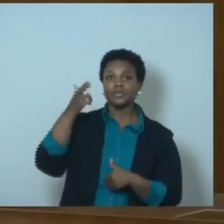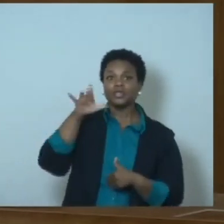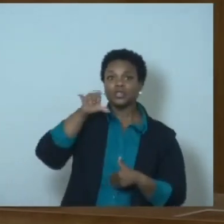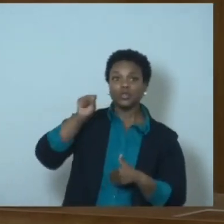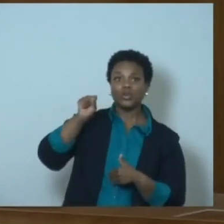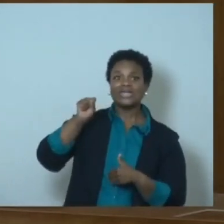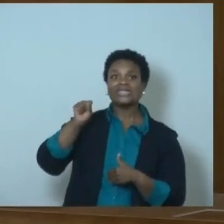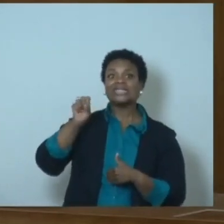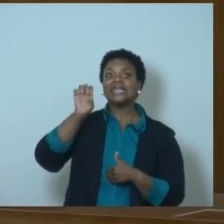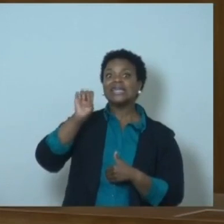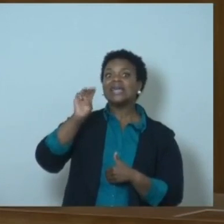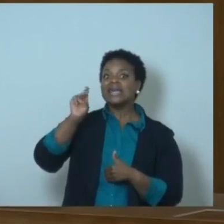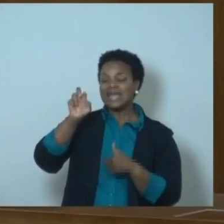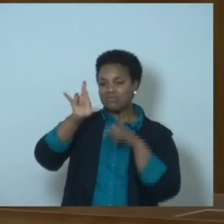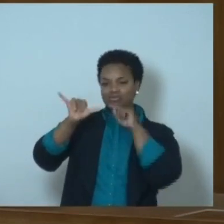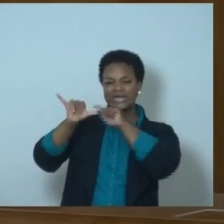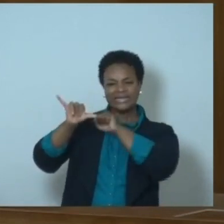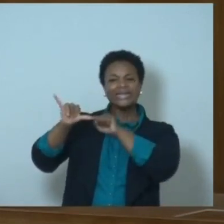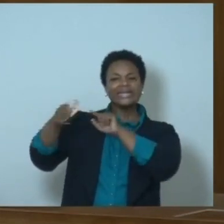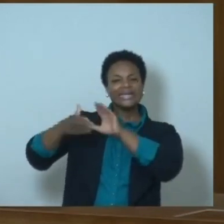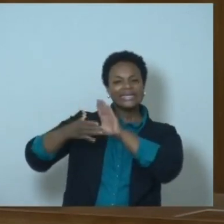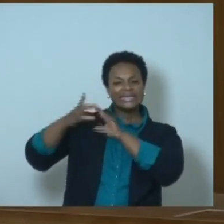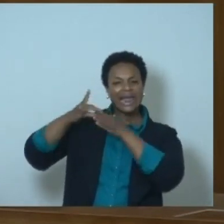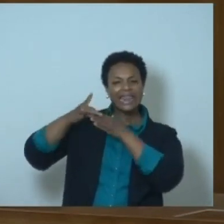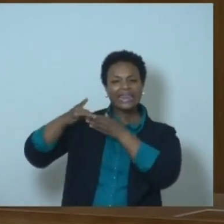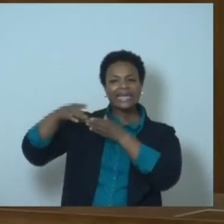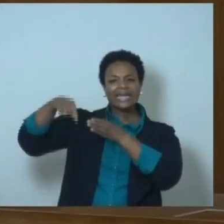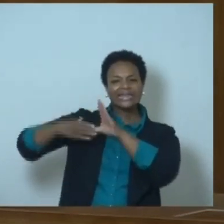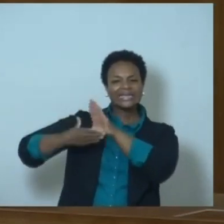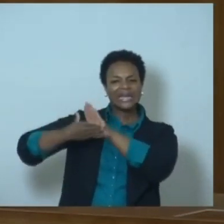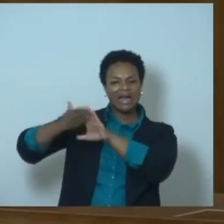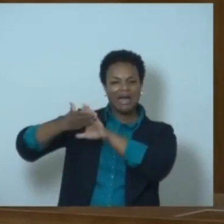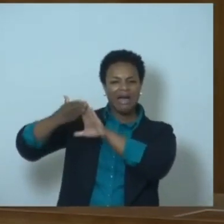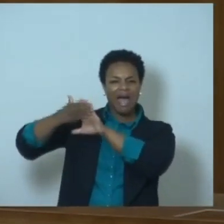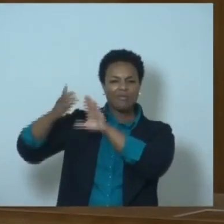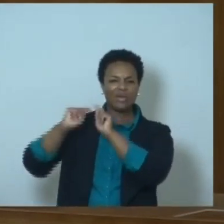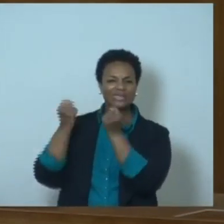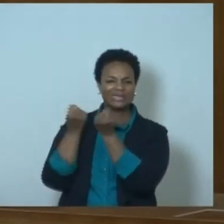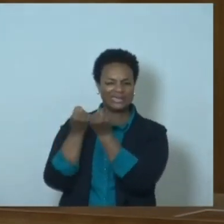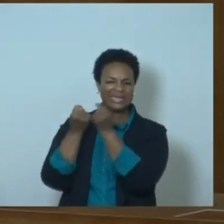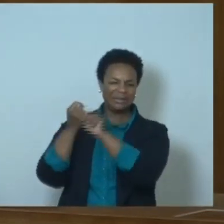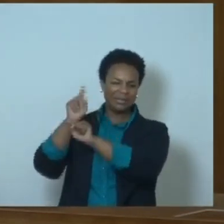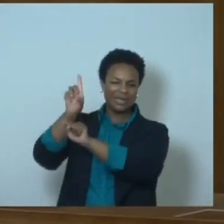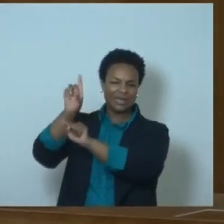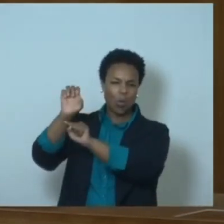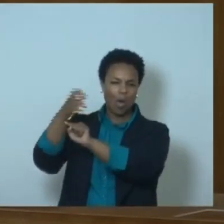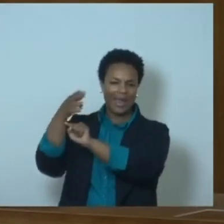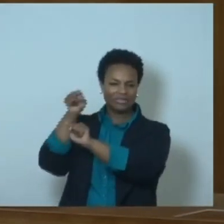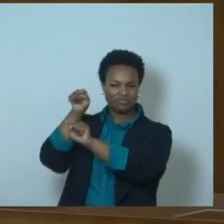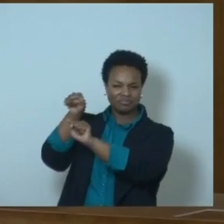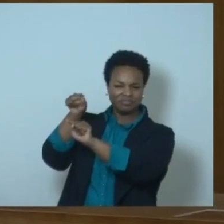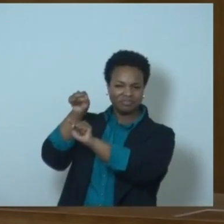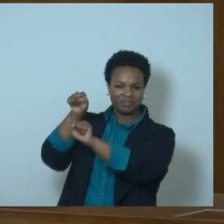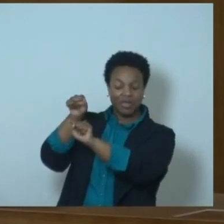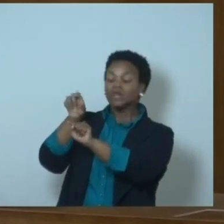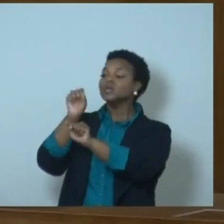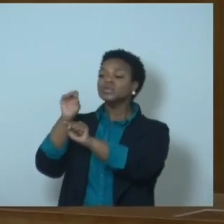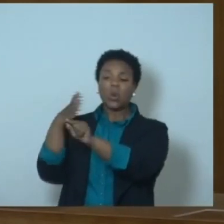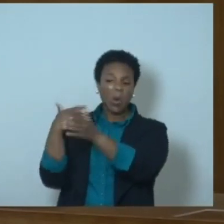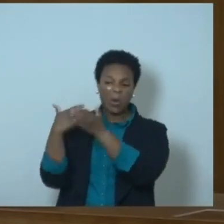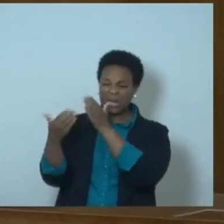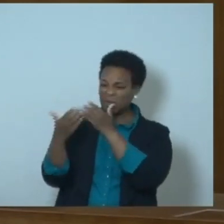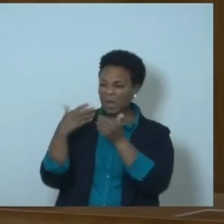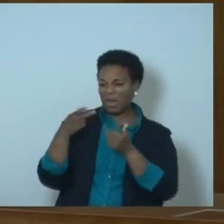emergency operations team at the DOH part of that. And so we look at that about twice a